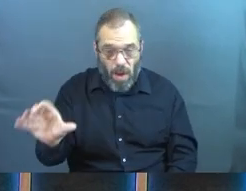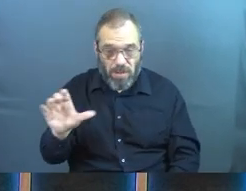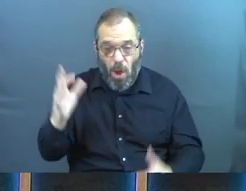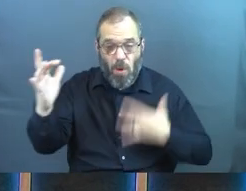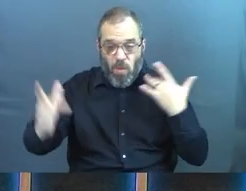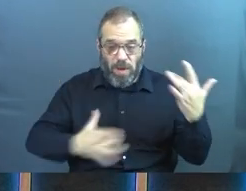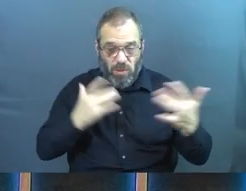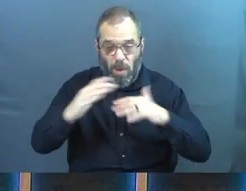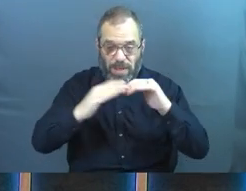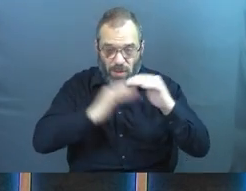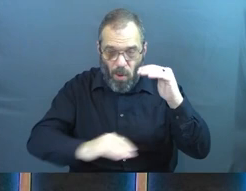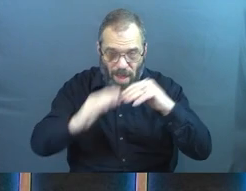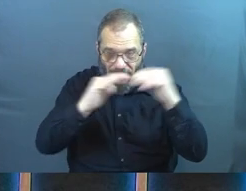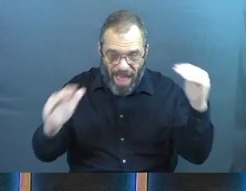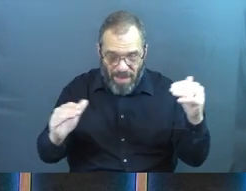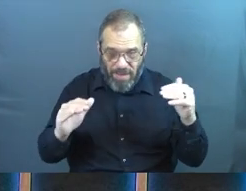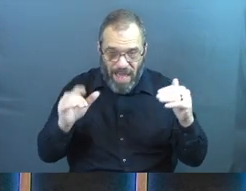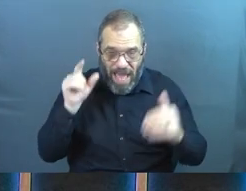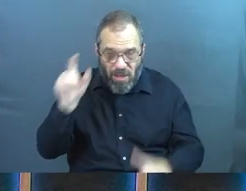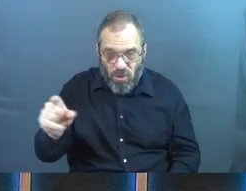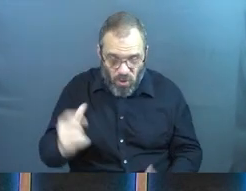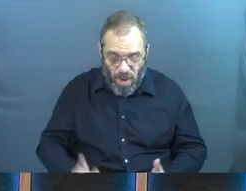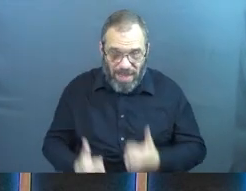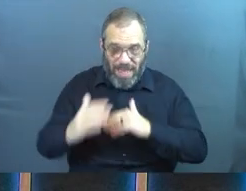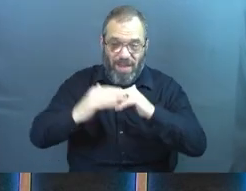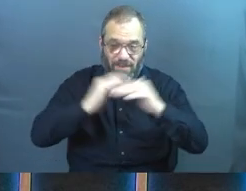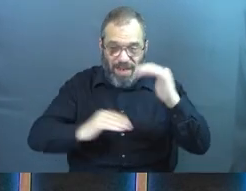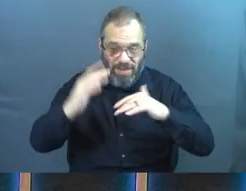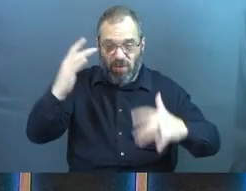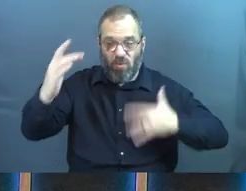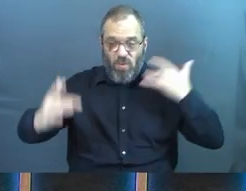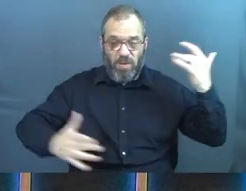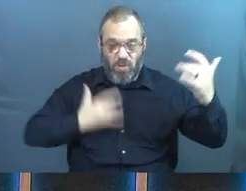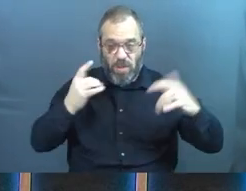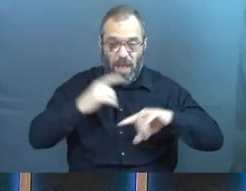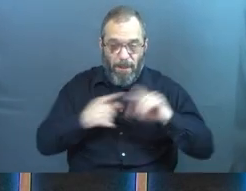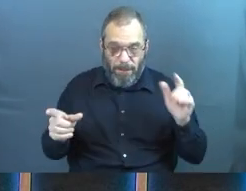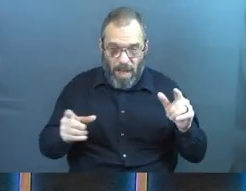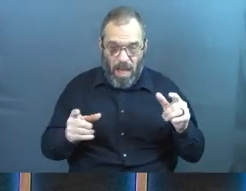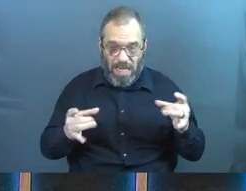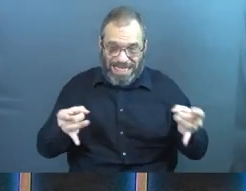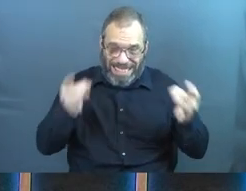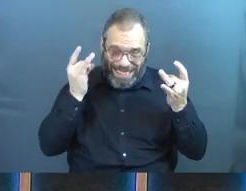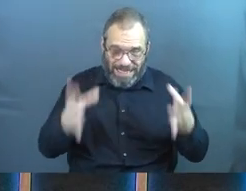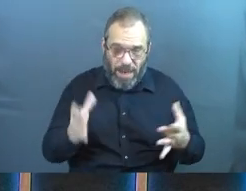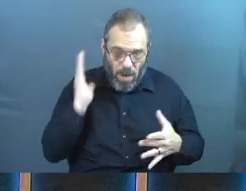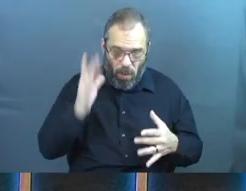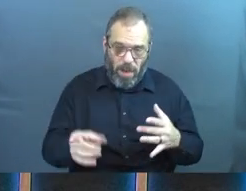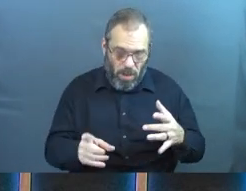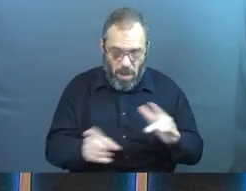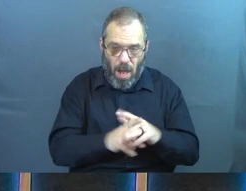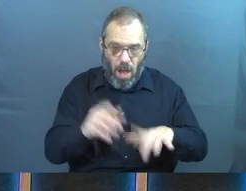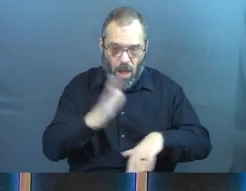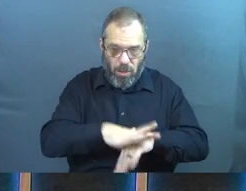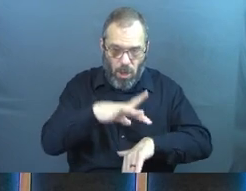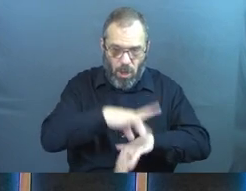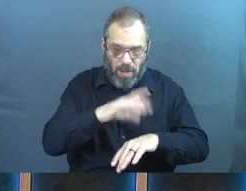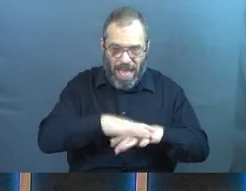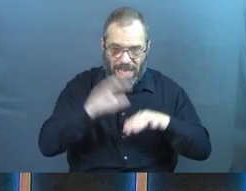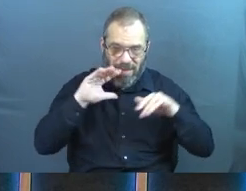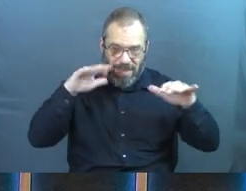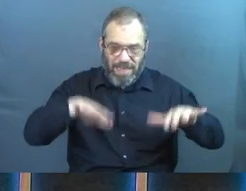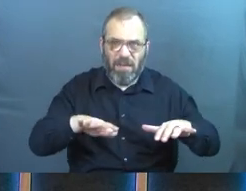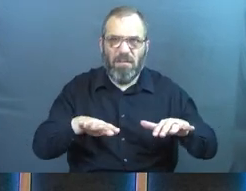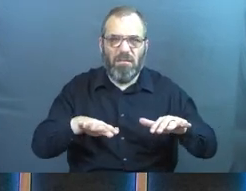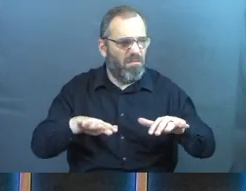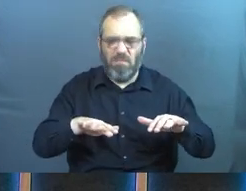Therefore, rejoice, O heavens. And you who live in the heavens, rejoice. But terror will come on the earth and the sea. Now,